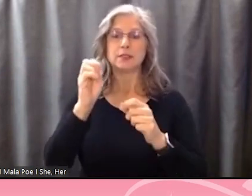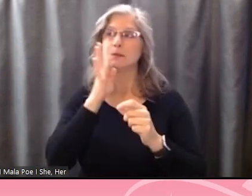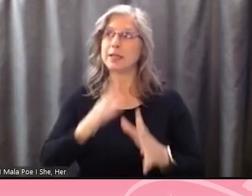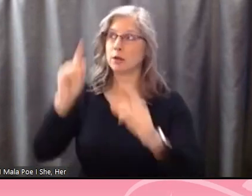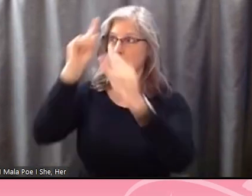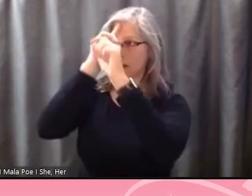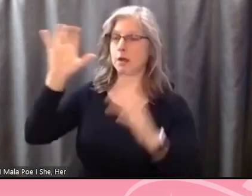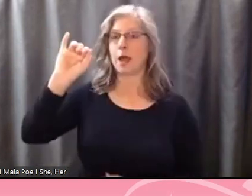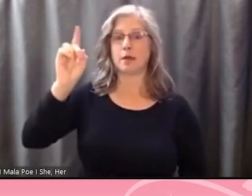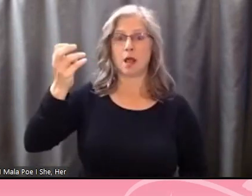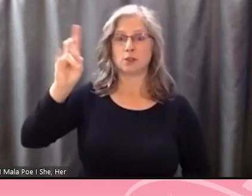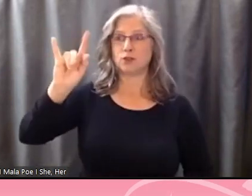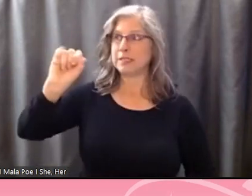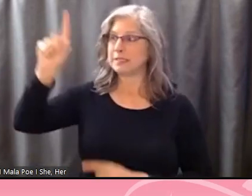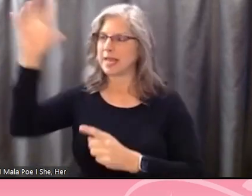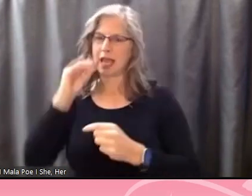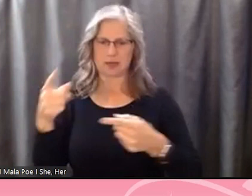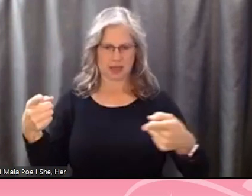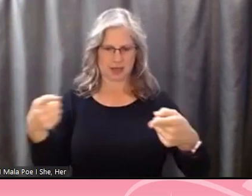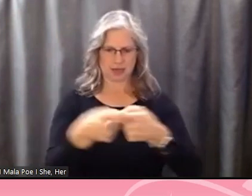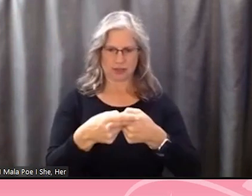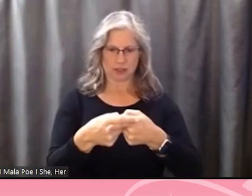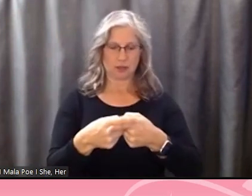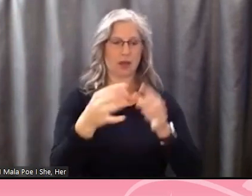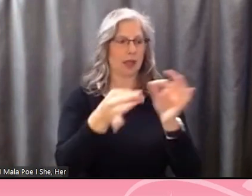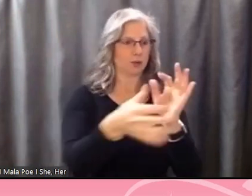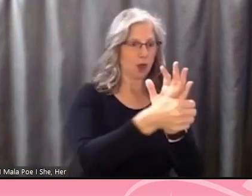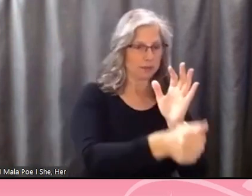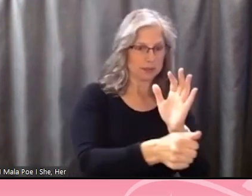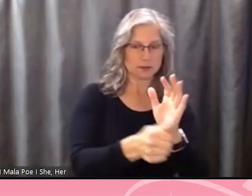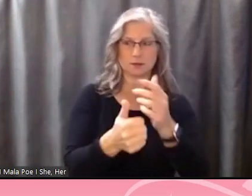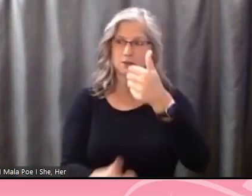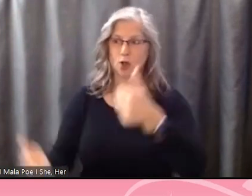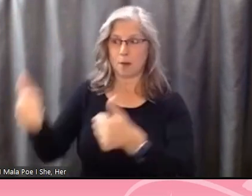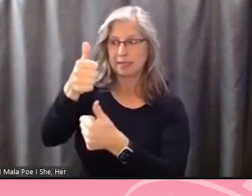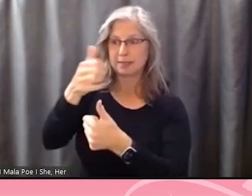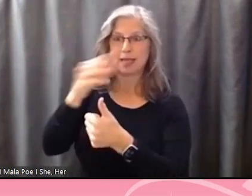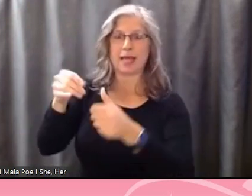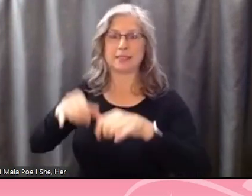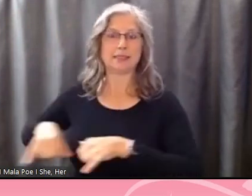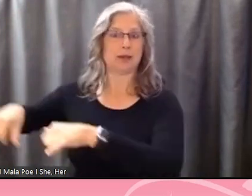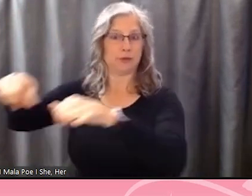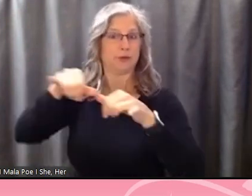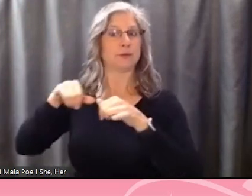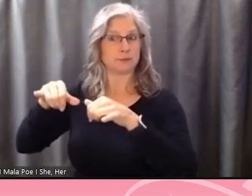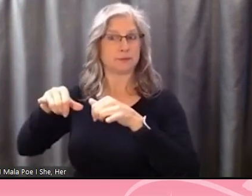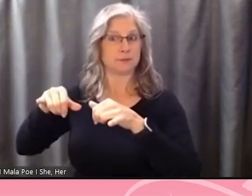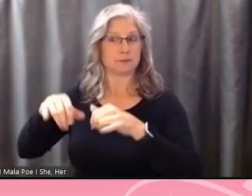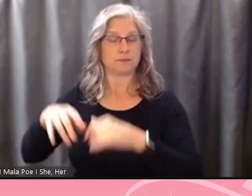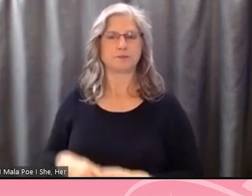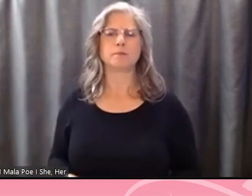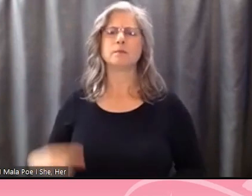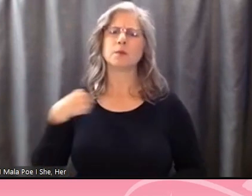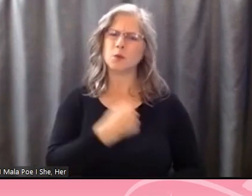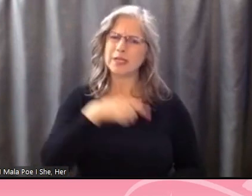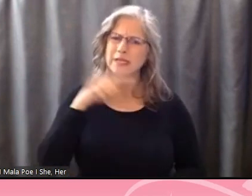their intersection with language competence, language dominance, and language standardization. We would need